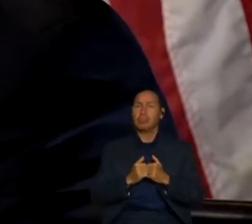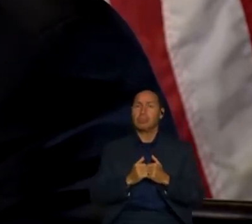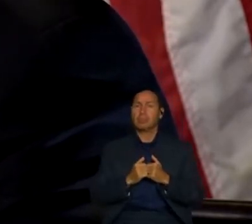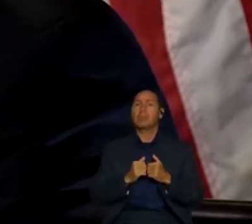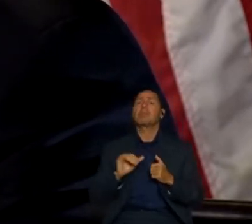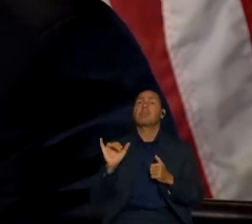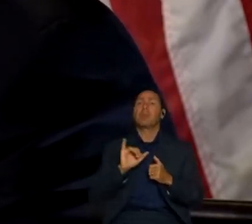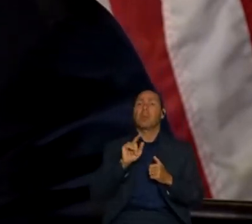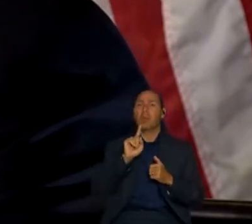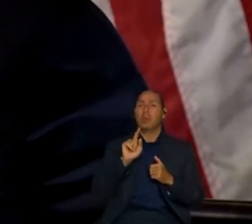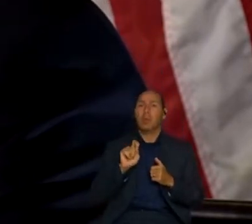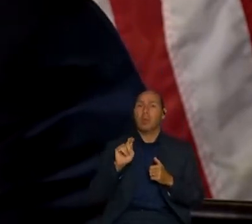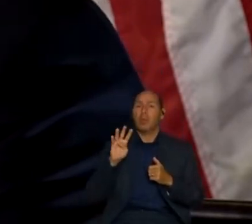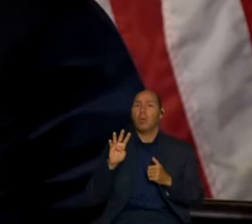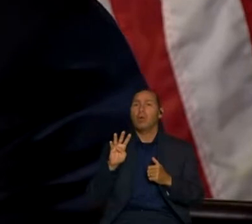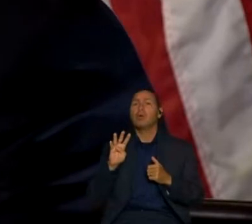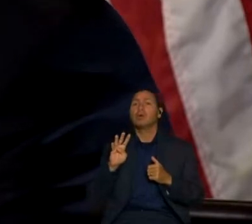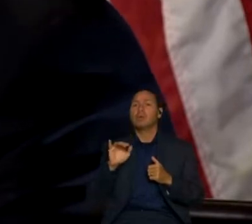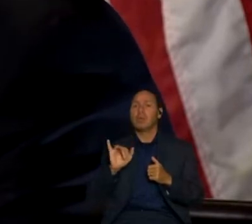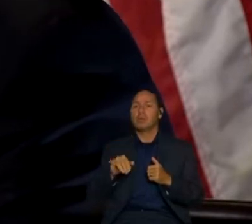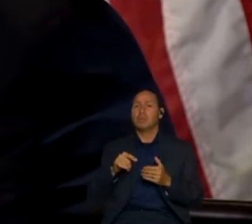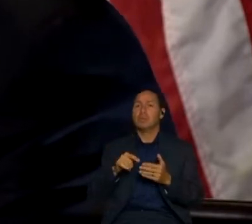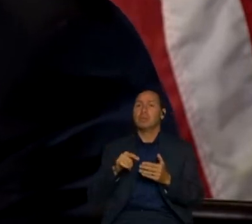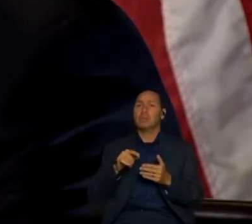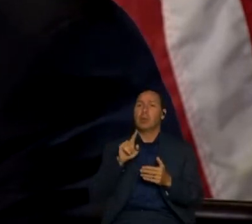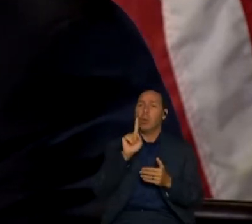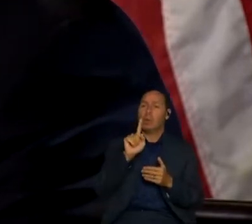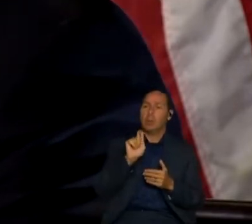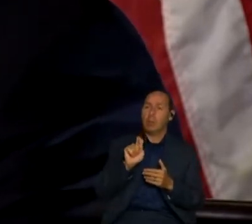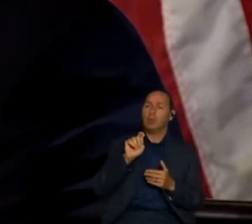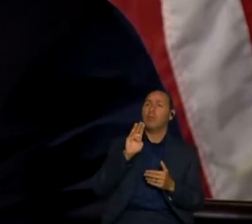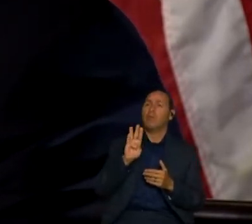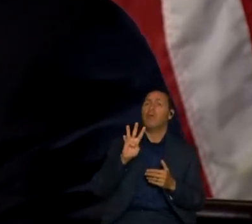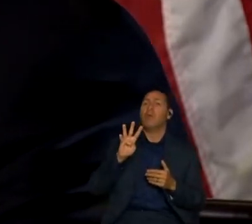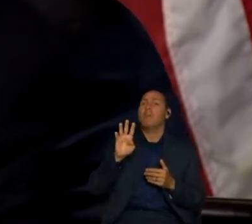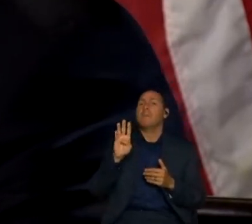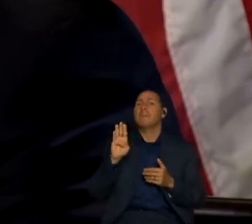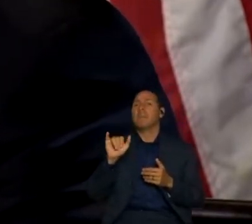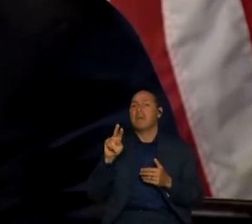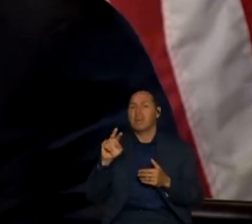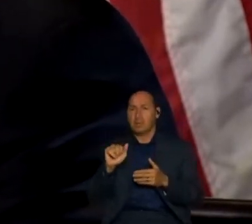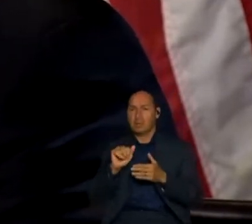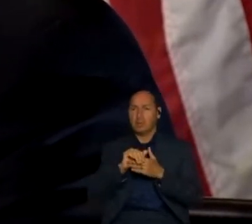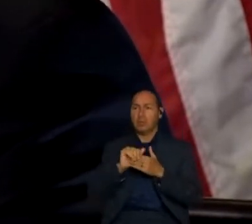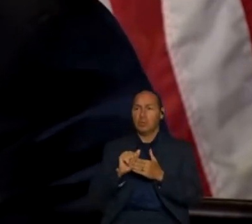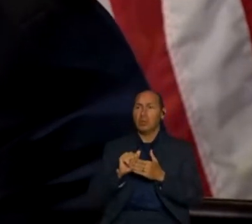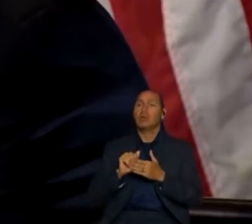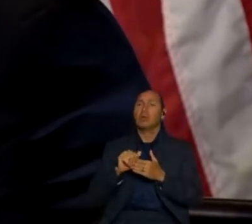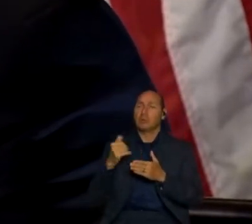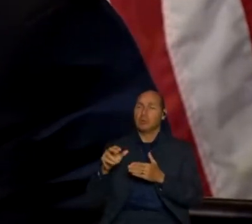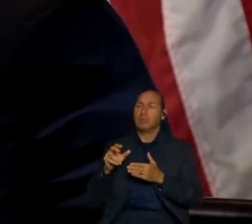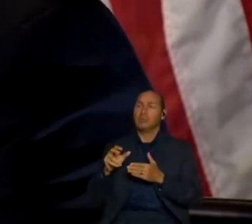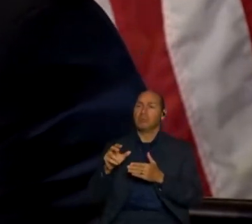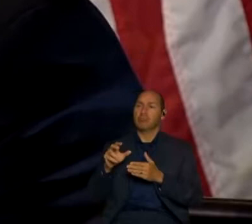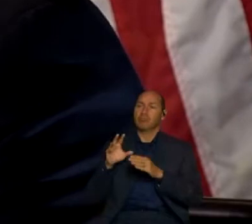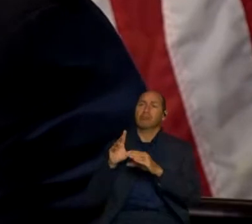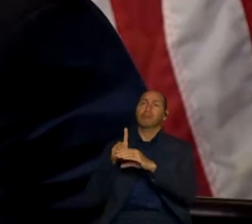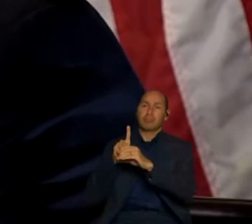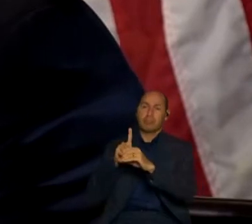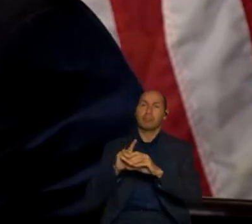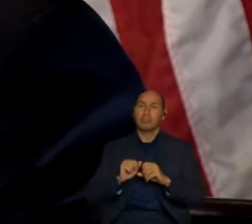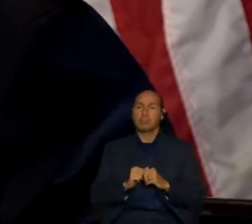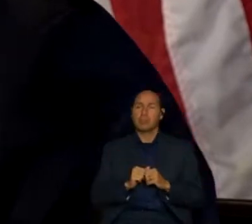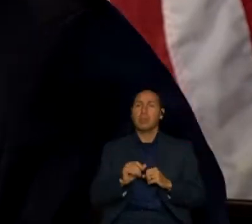and put into the pension trust. It was a payment of $1.4 billion from the Commonwealth. We also